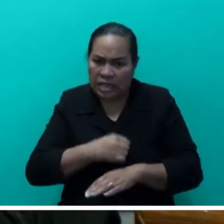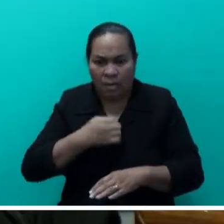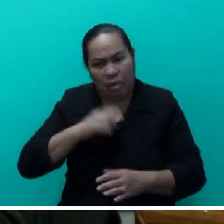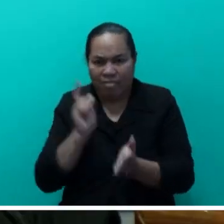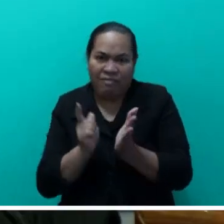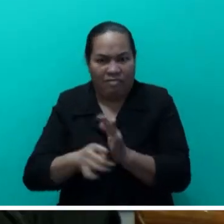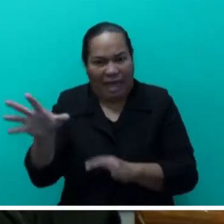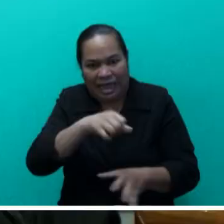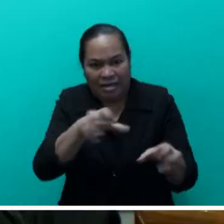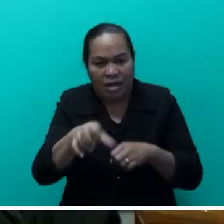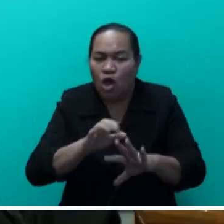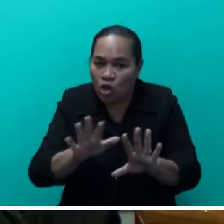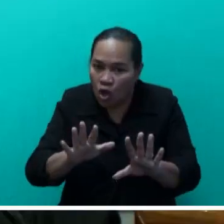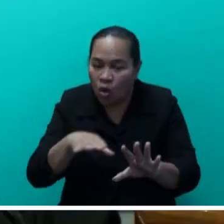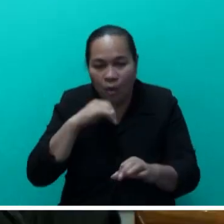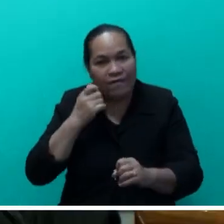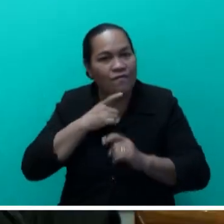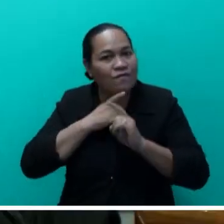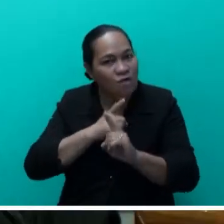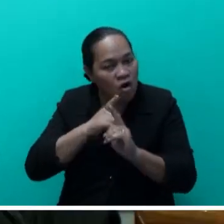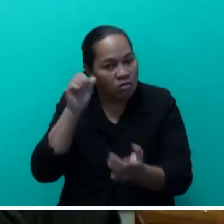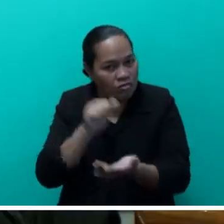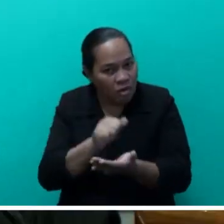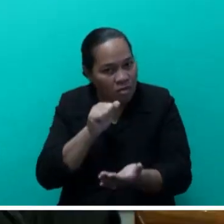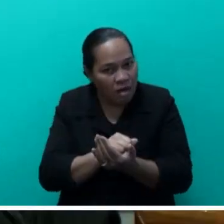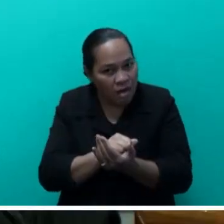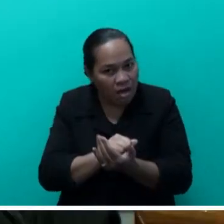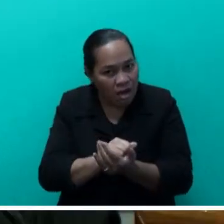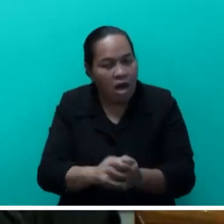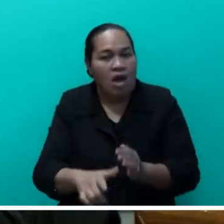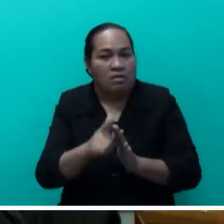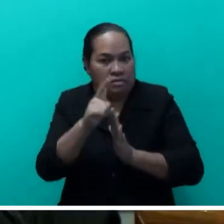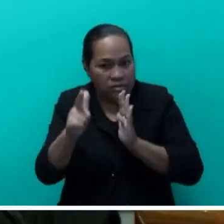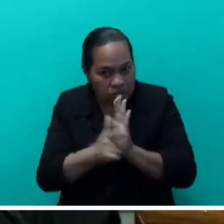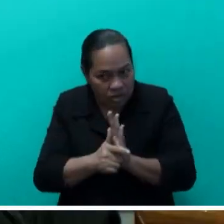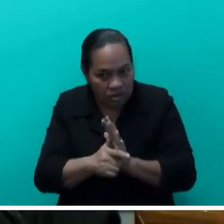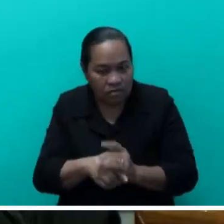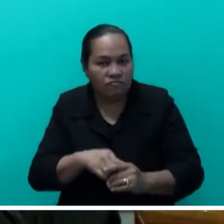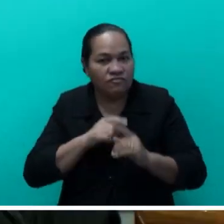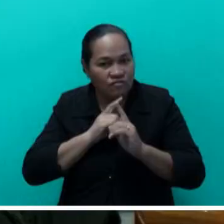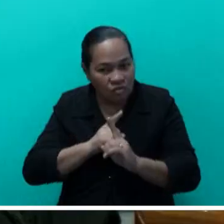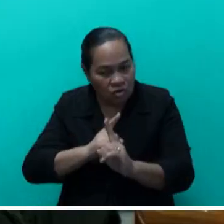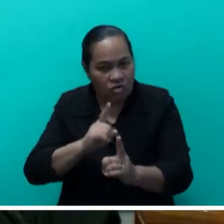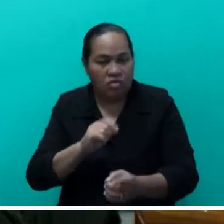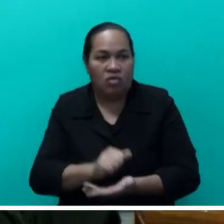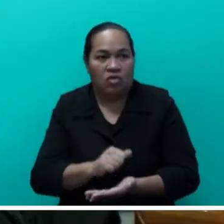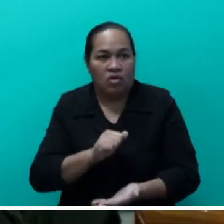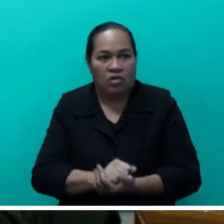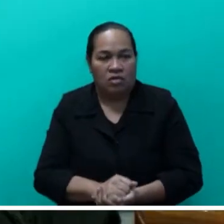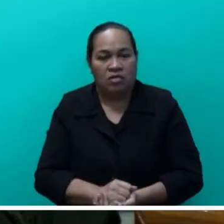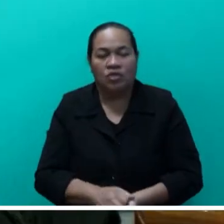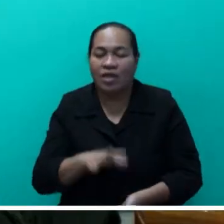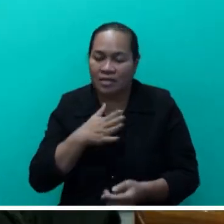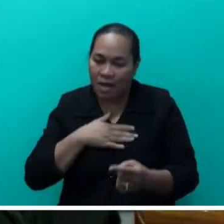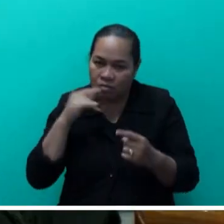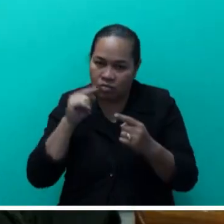rights of Itoke. It's going to follow the proper channel of law by due process. And of course, consultation. That's the point, Honorable